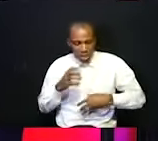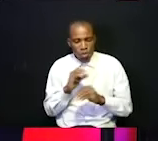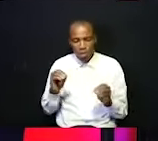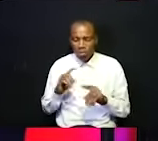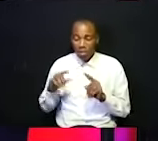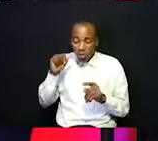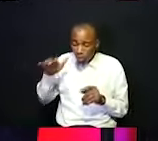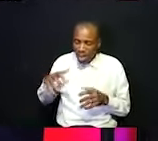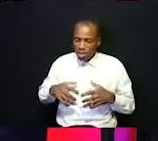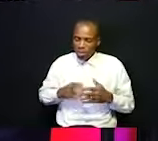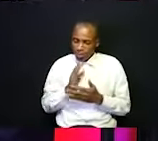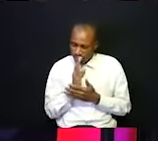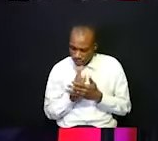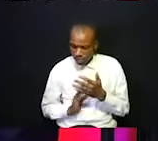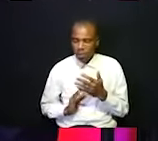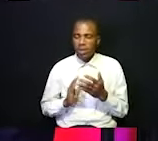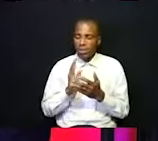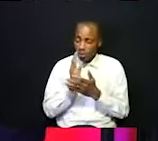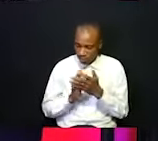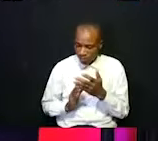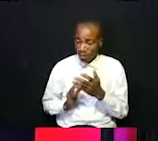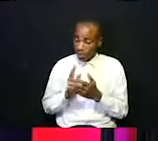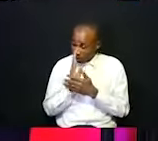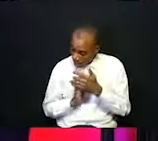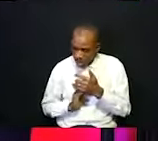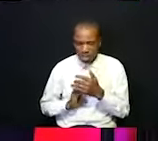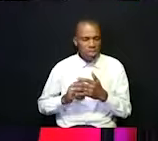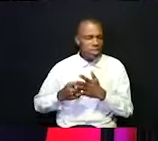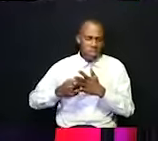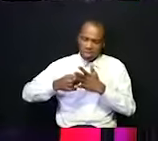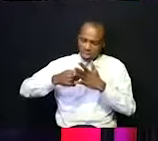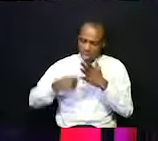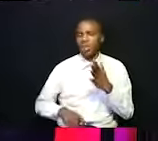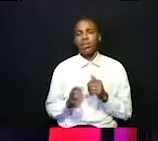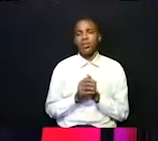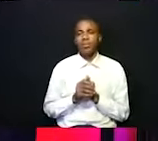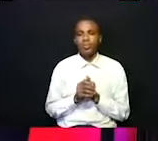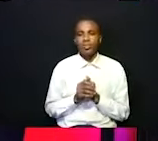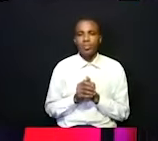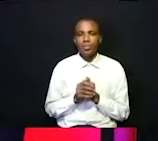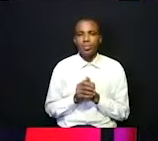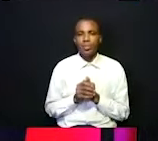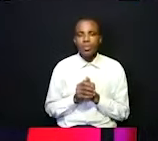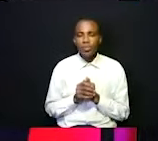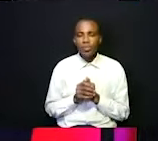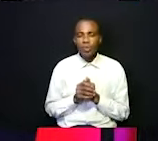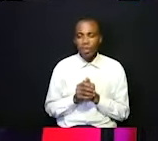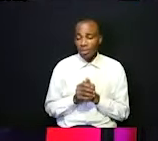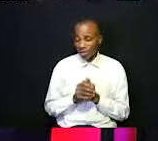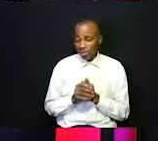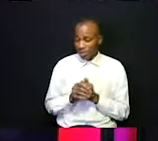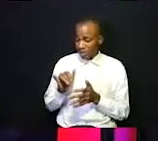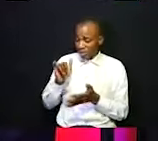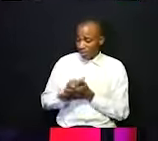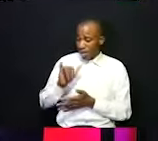emprumu. And no ni boye ding unyankupon anymore. For this is the way the holy women of the past who